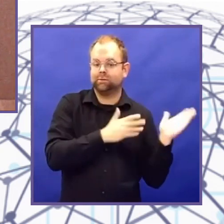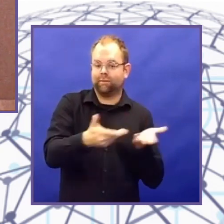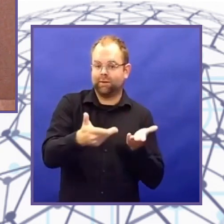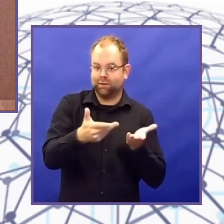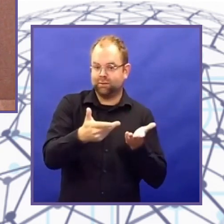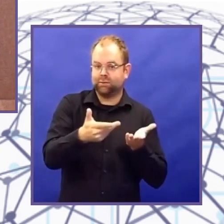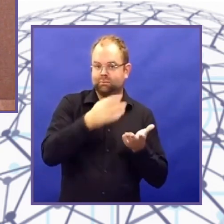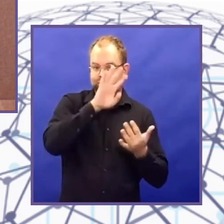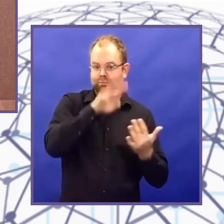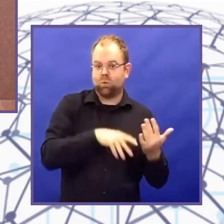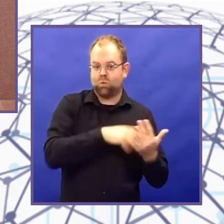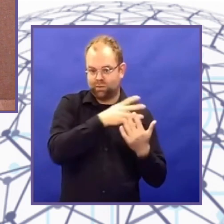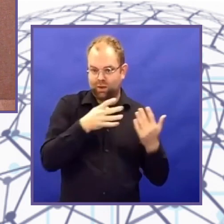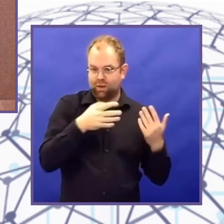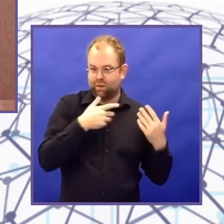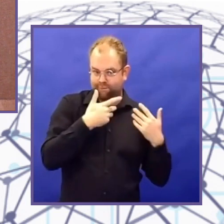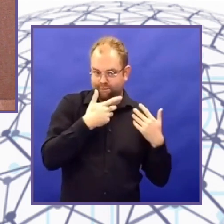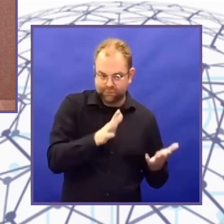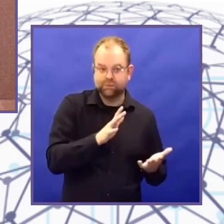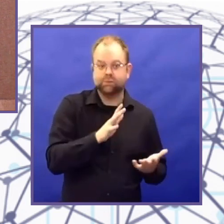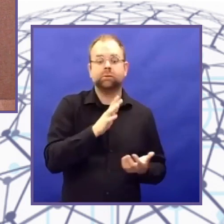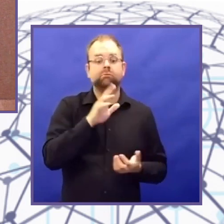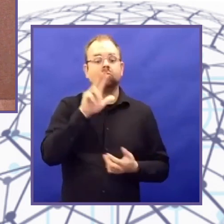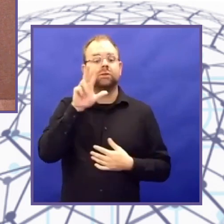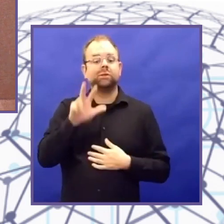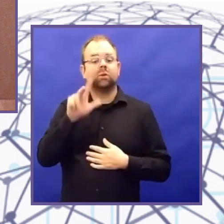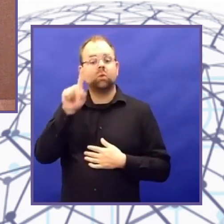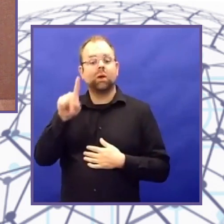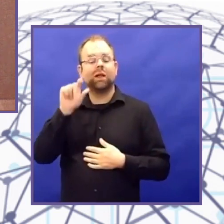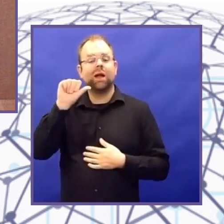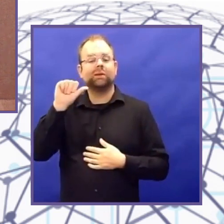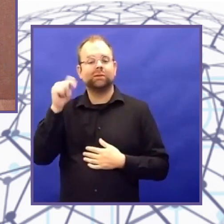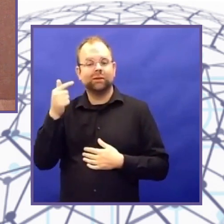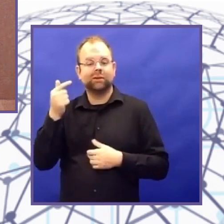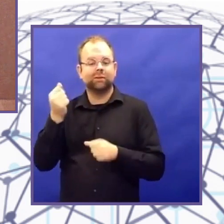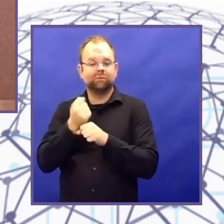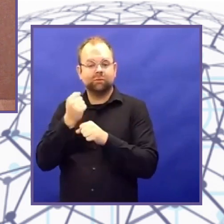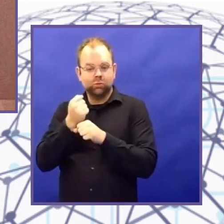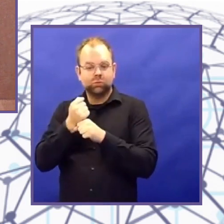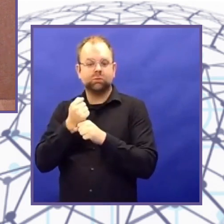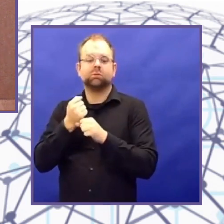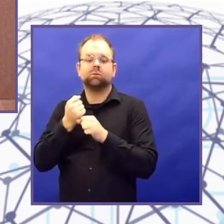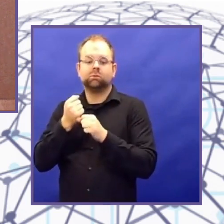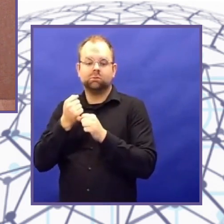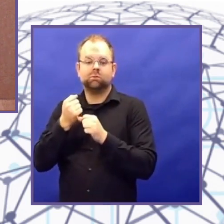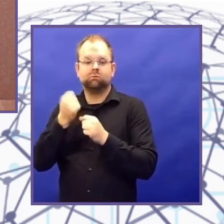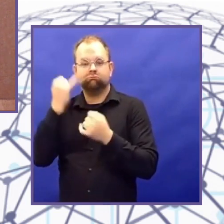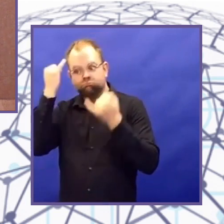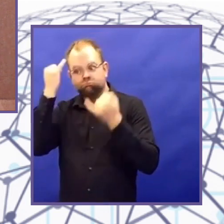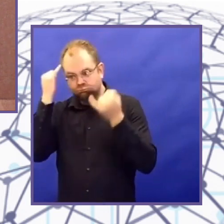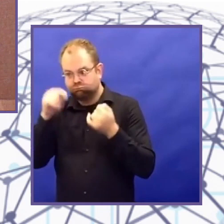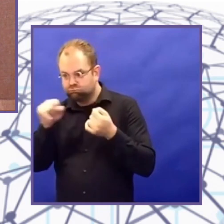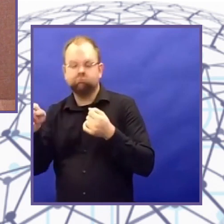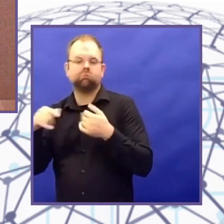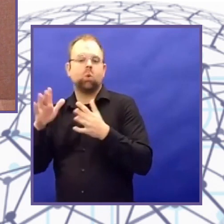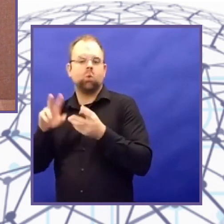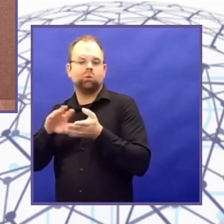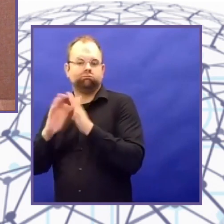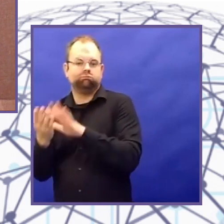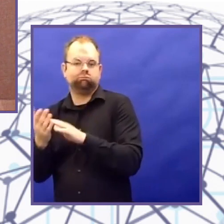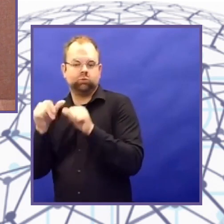peer-reviewed journal articles and 92 influencing papers, and